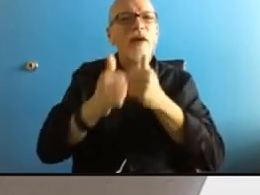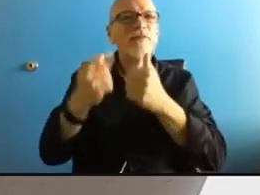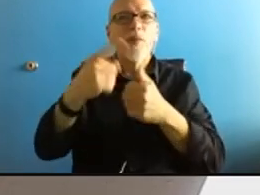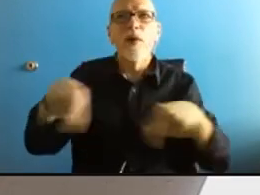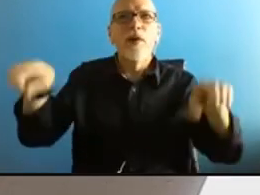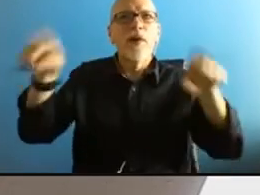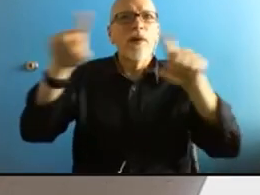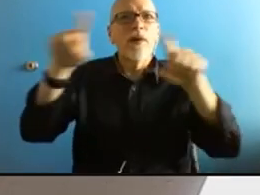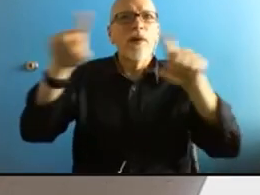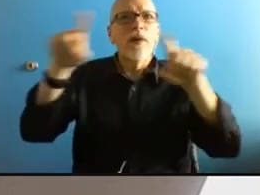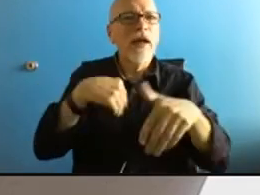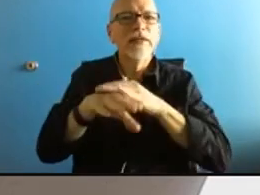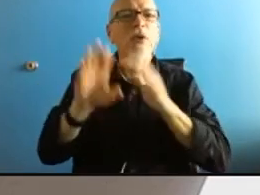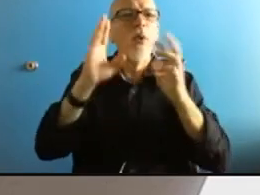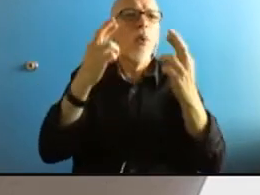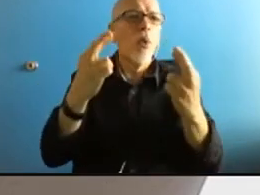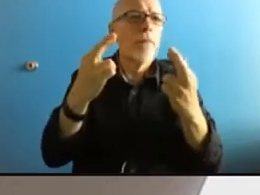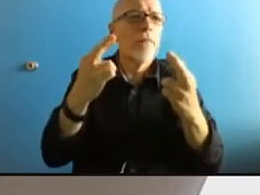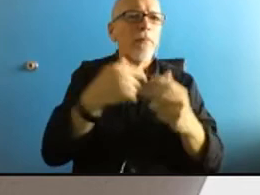So hopefully we'll be able to,